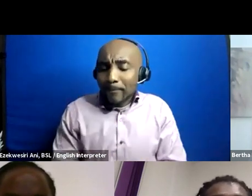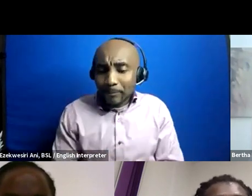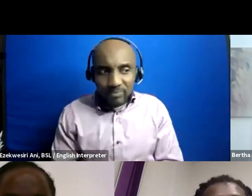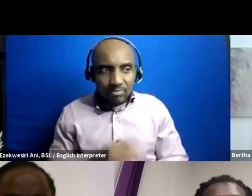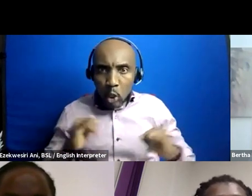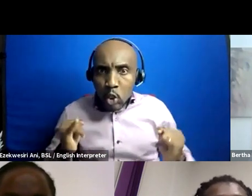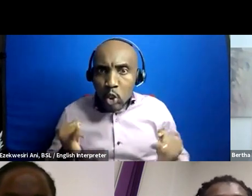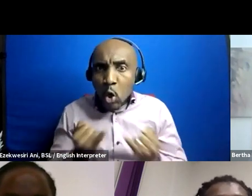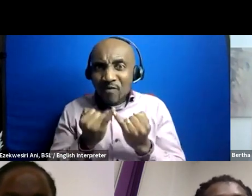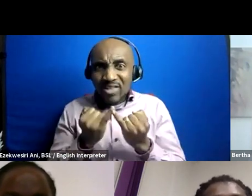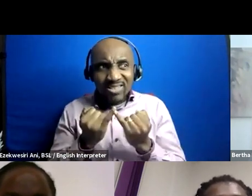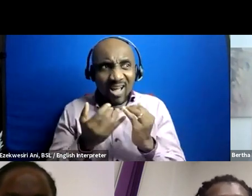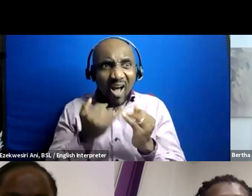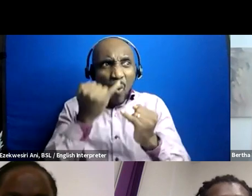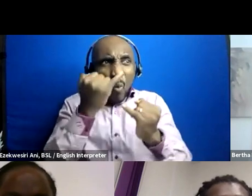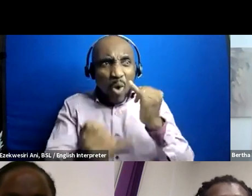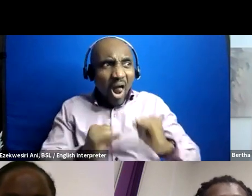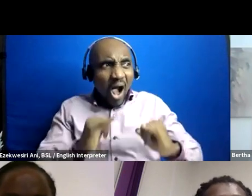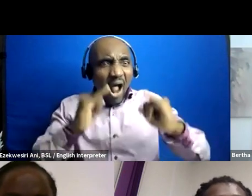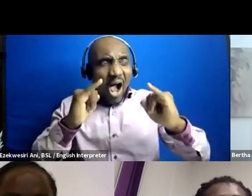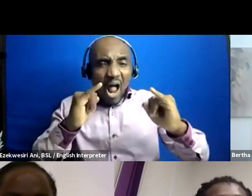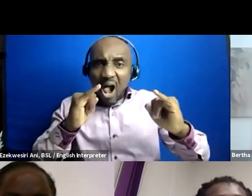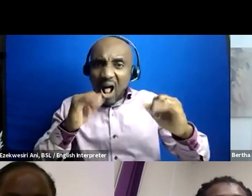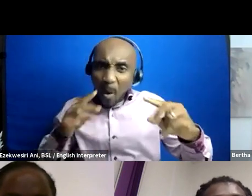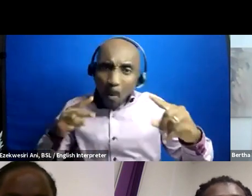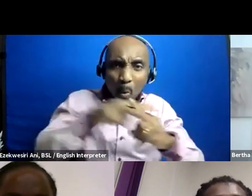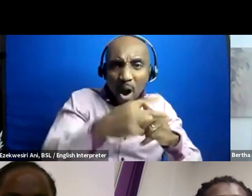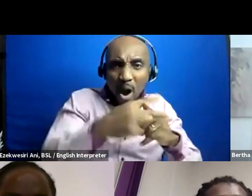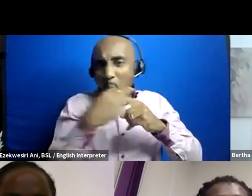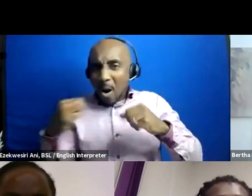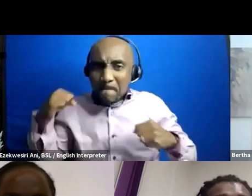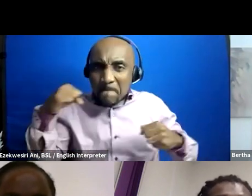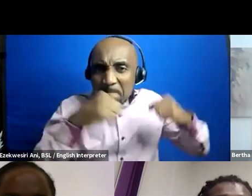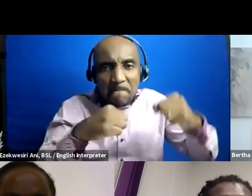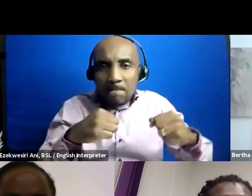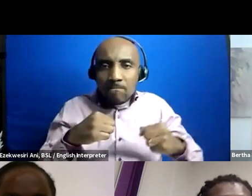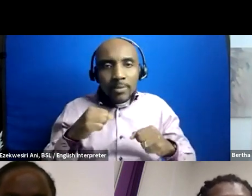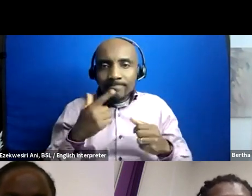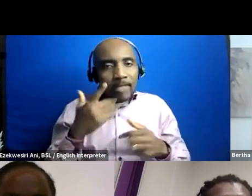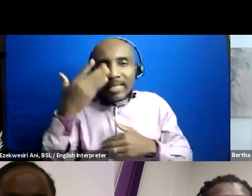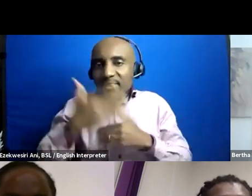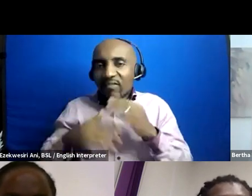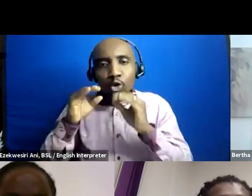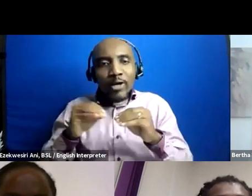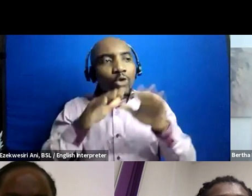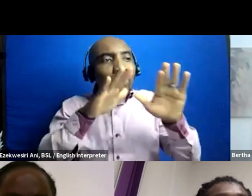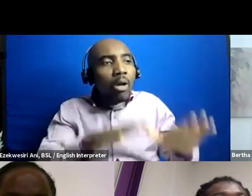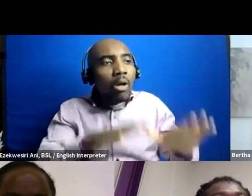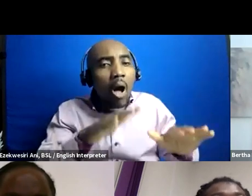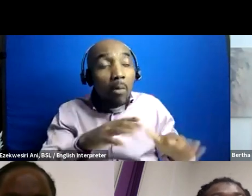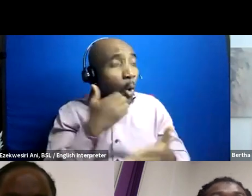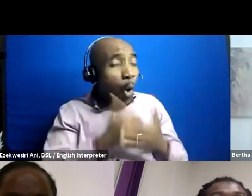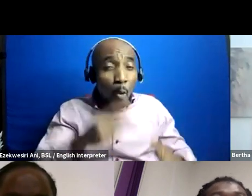conflicts, things escalate. They're not trained to de-escalate. It seems like they call the police very easily, and